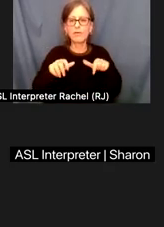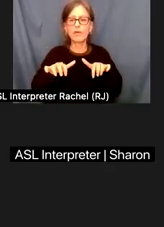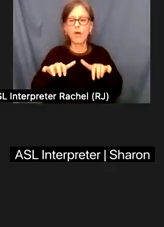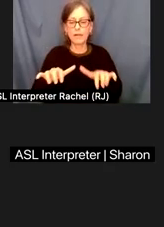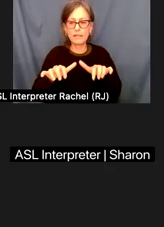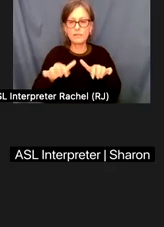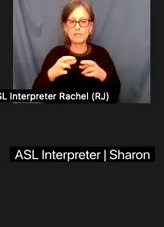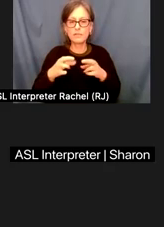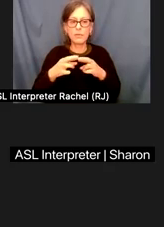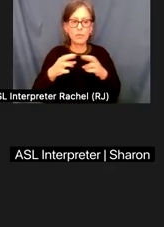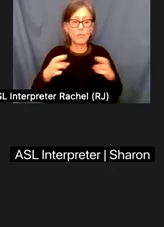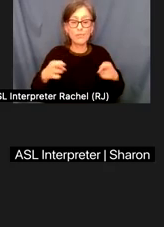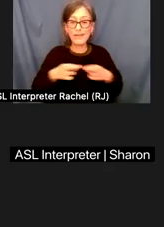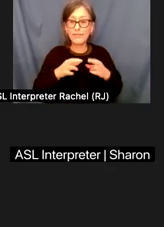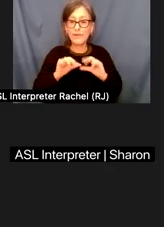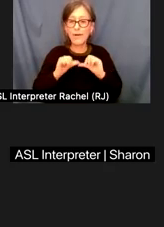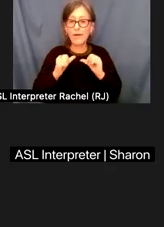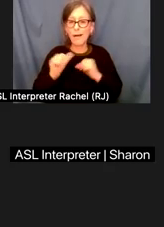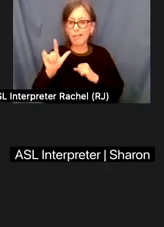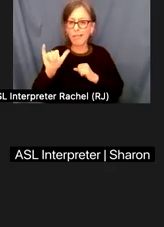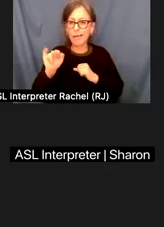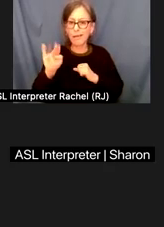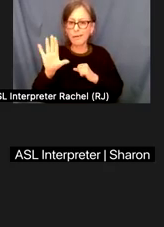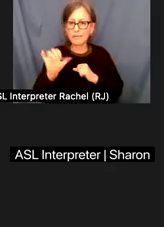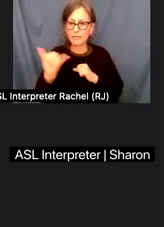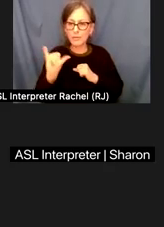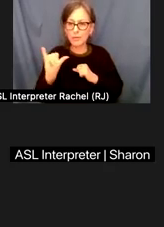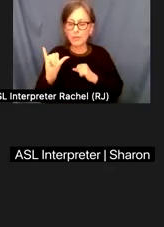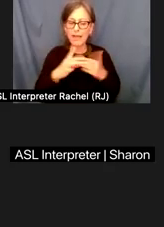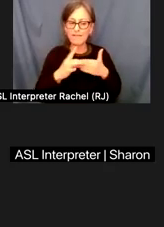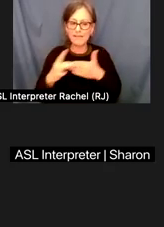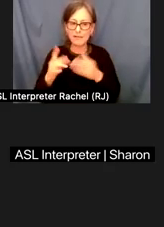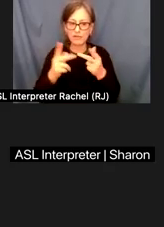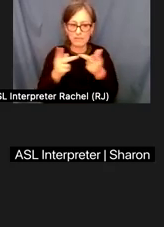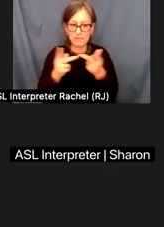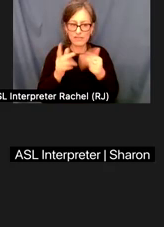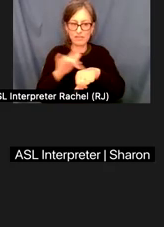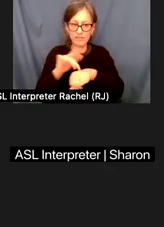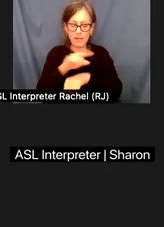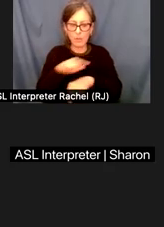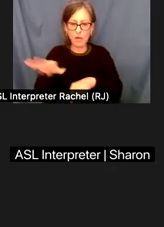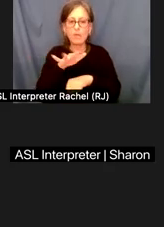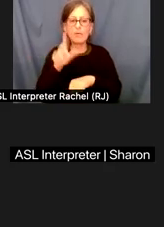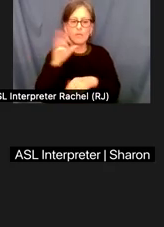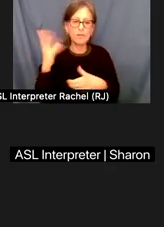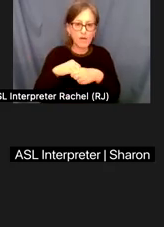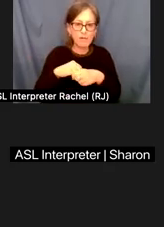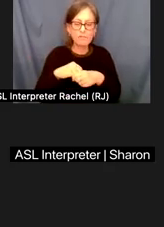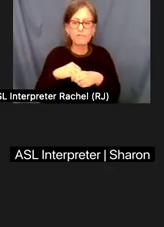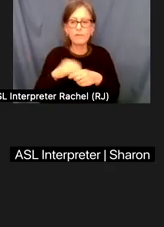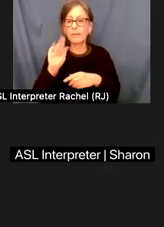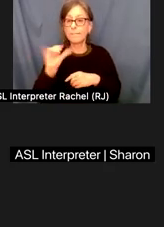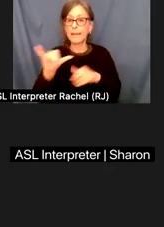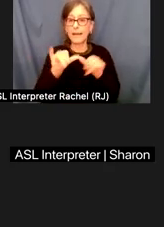regional alliances, there are leadership positions open to be a part of the Bay